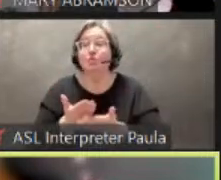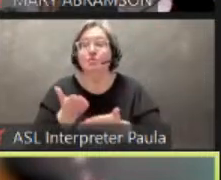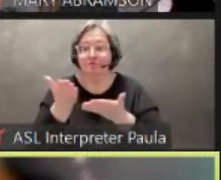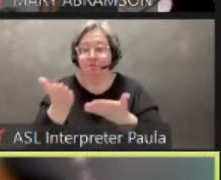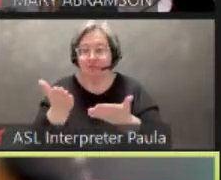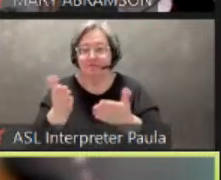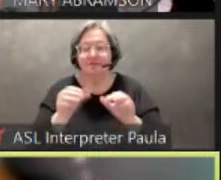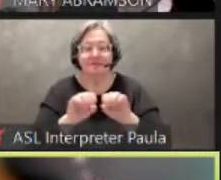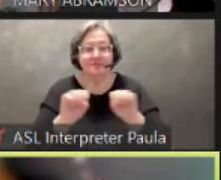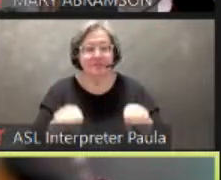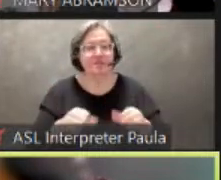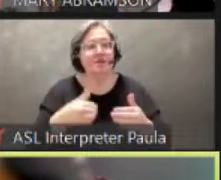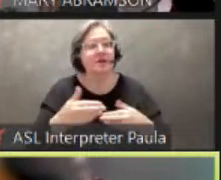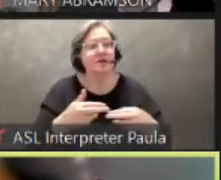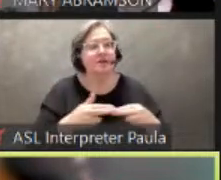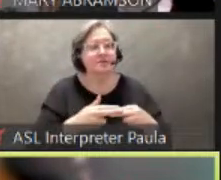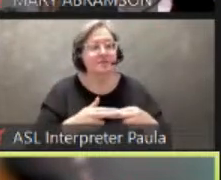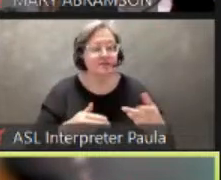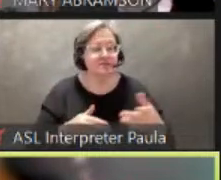to the next slide.